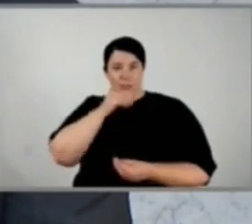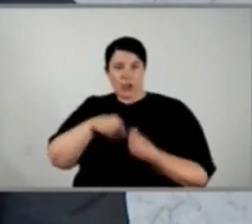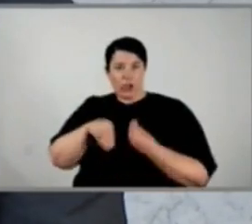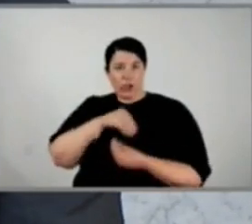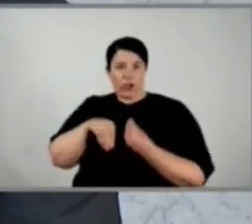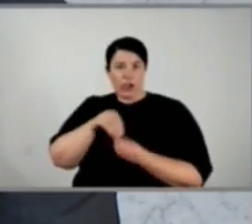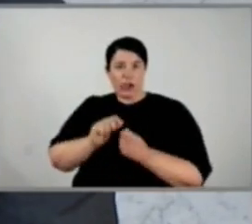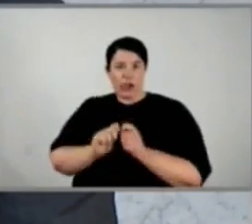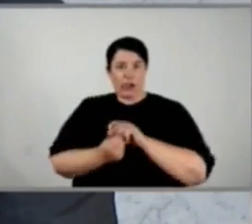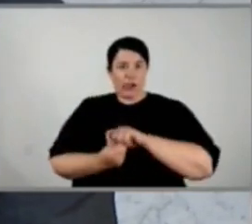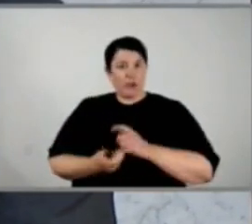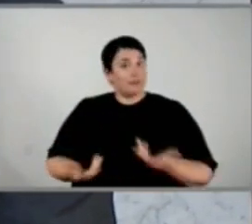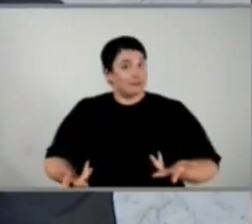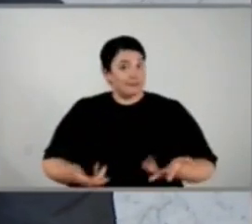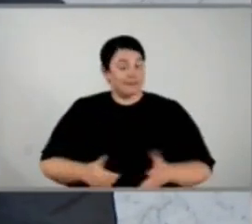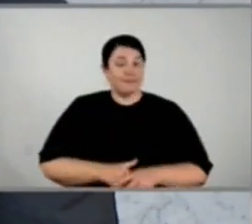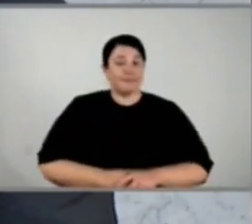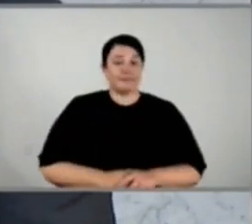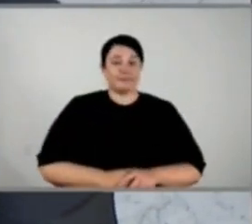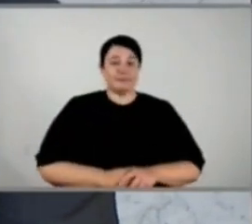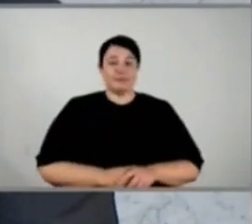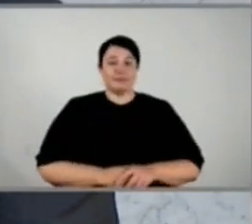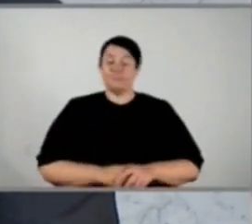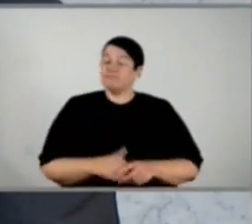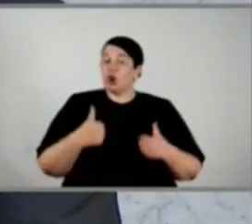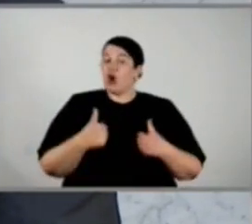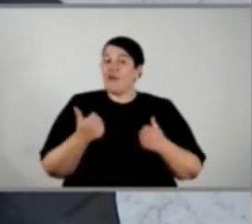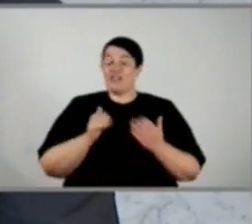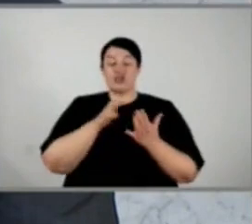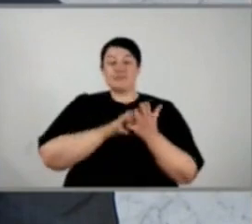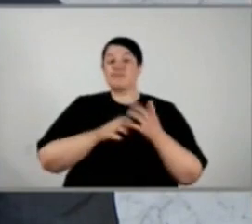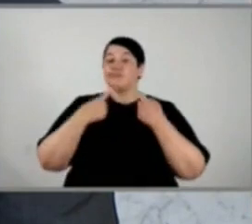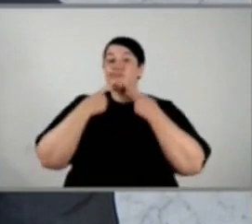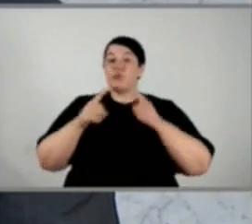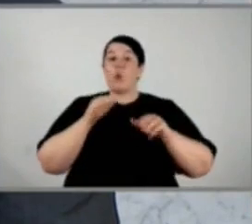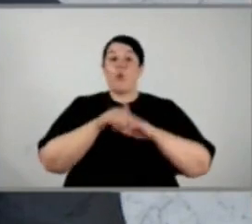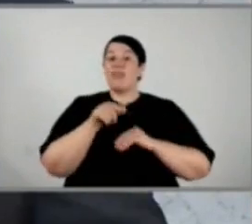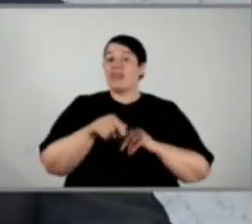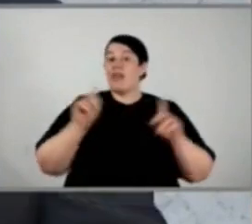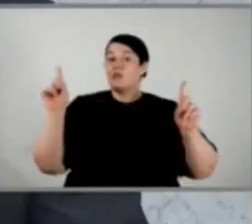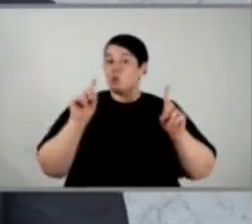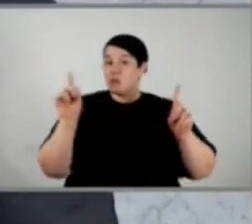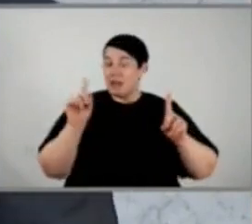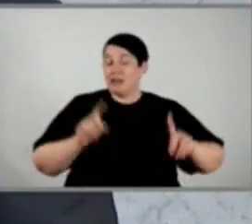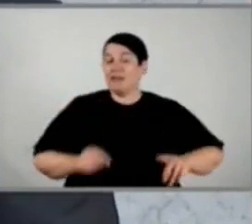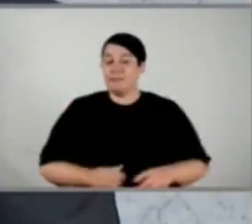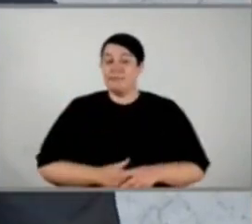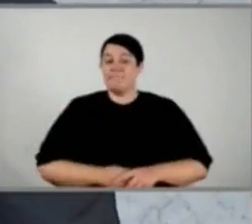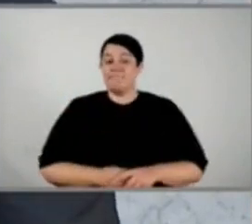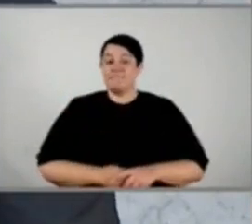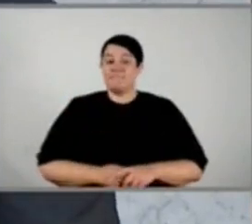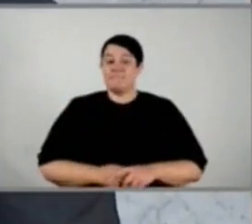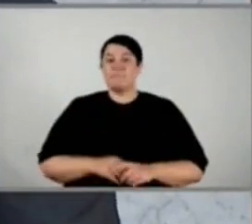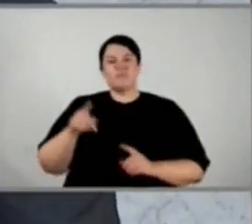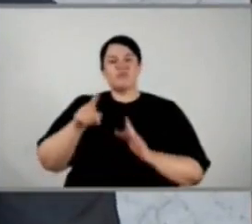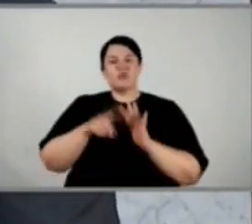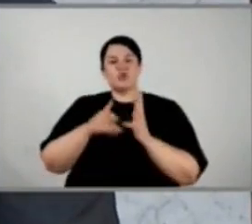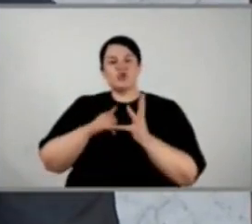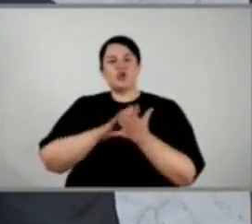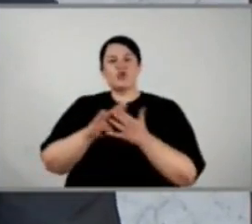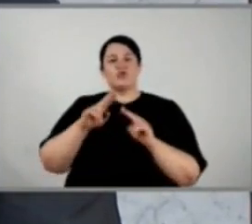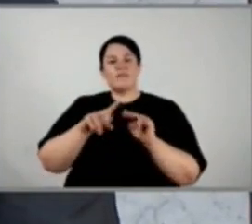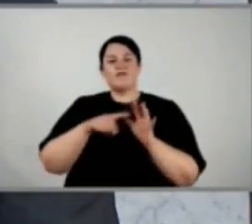the Treasurer has already issued a statement on today. He may have actually already conducted a press conference. I'm not aware. I haven't been able to check that since I've come